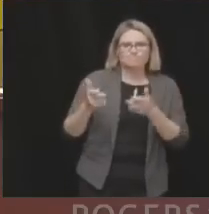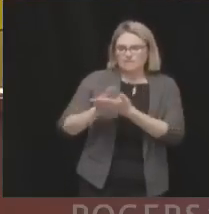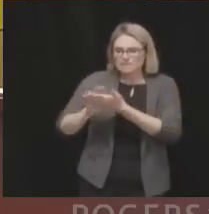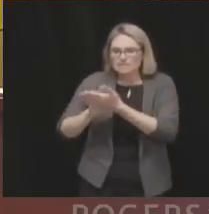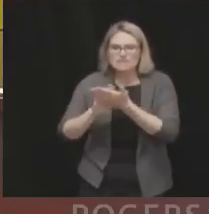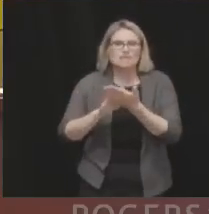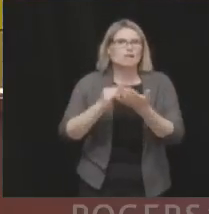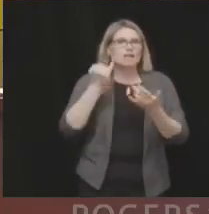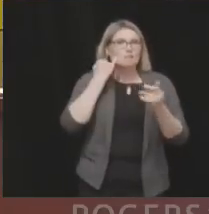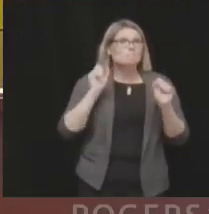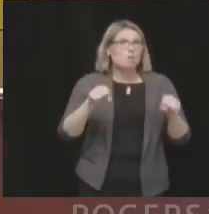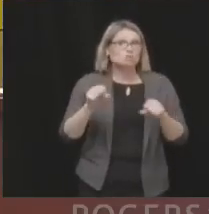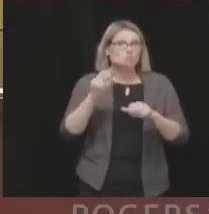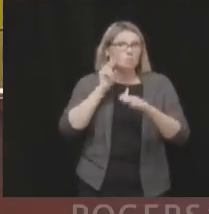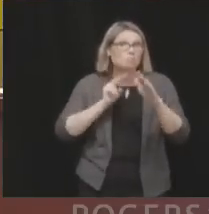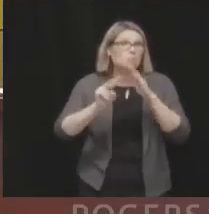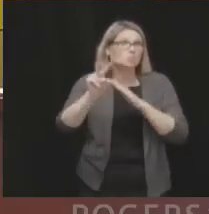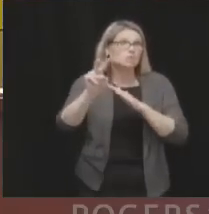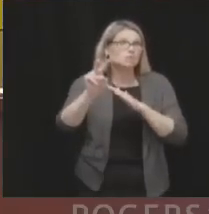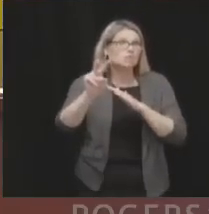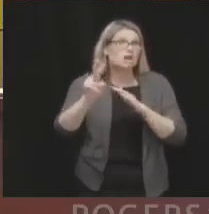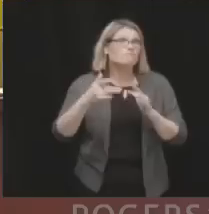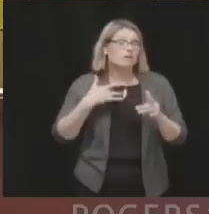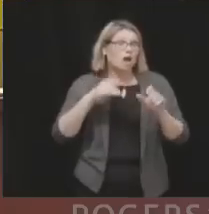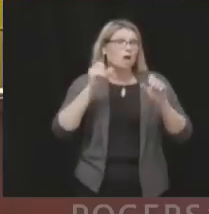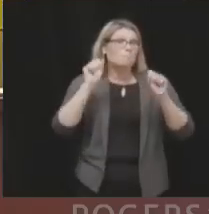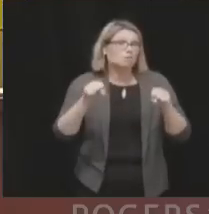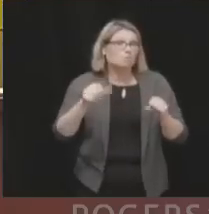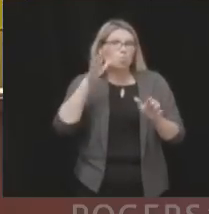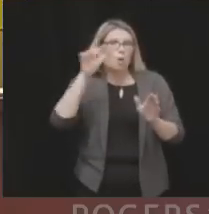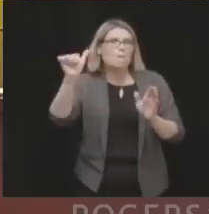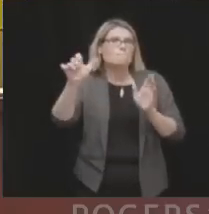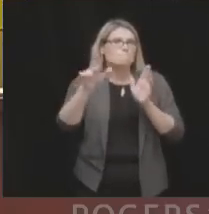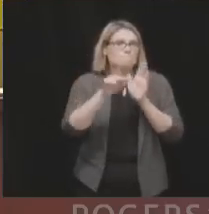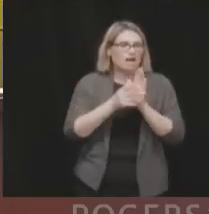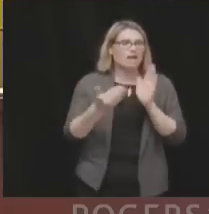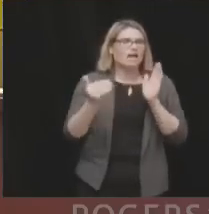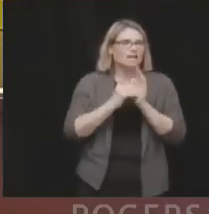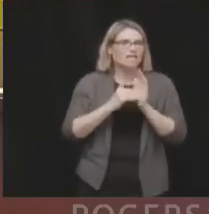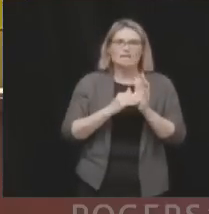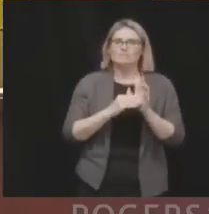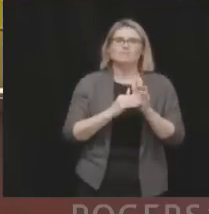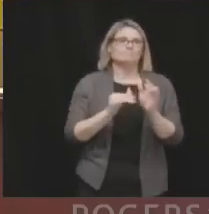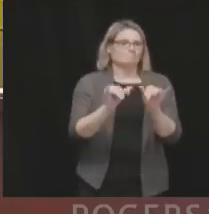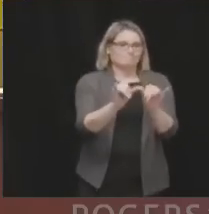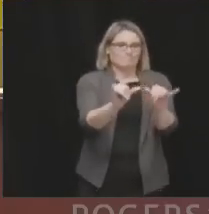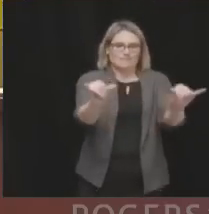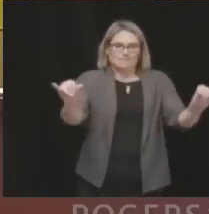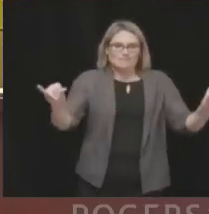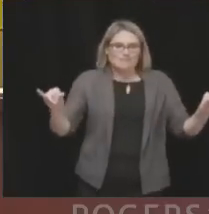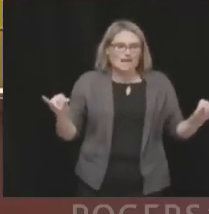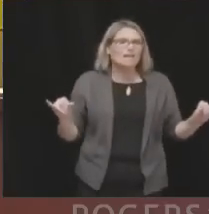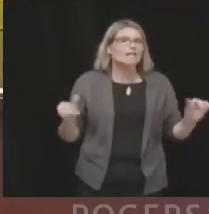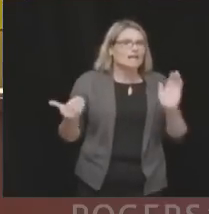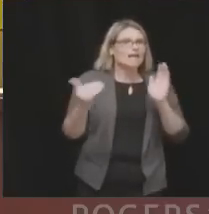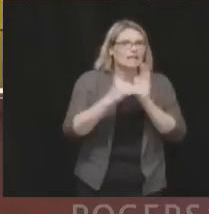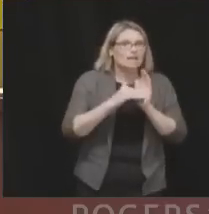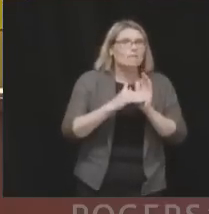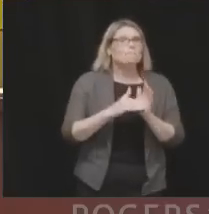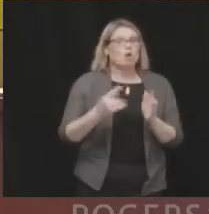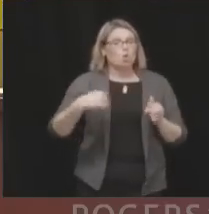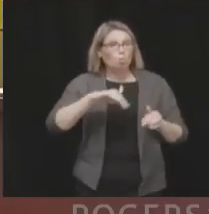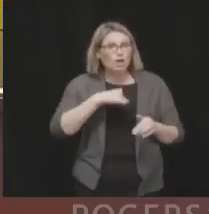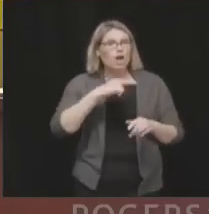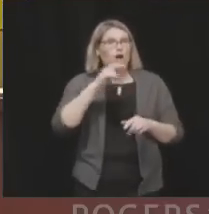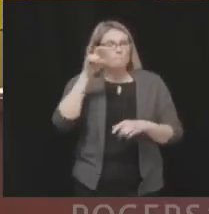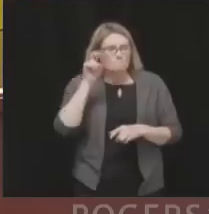public health measures as they roll out, I think that will be what dictates our success. And as Mr. Coon said, you know, we